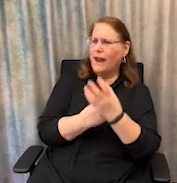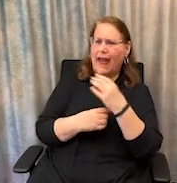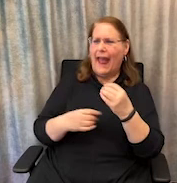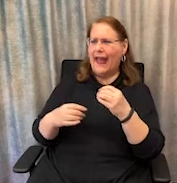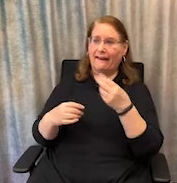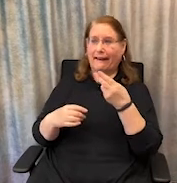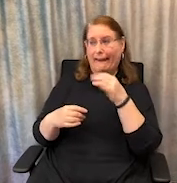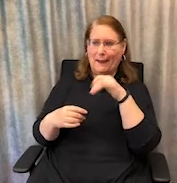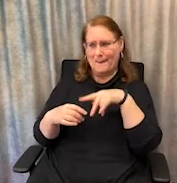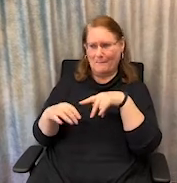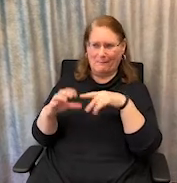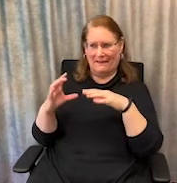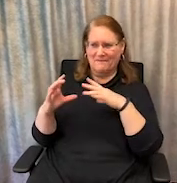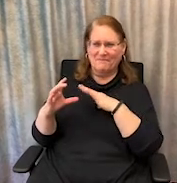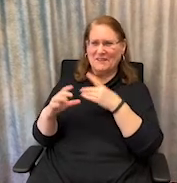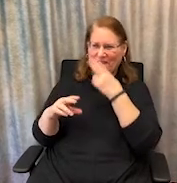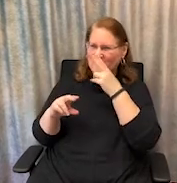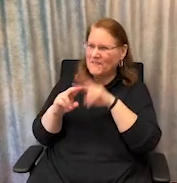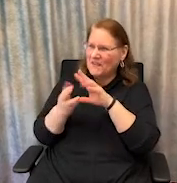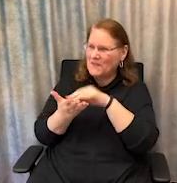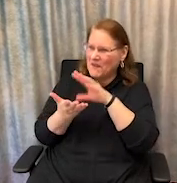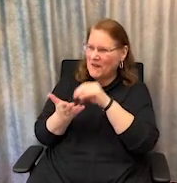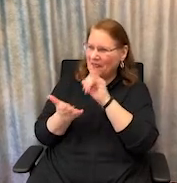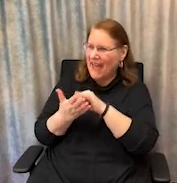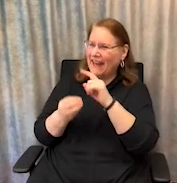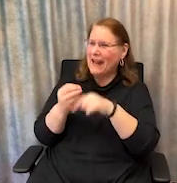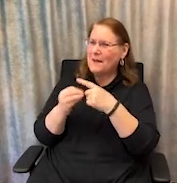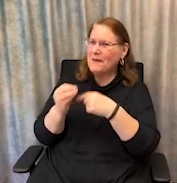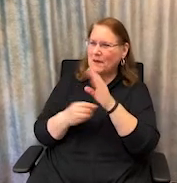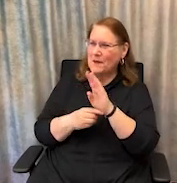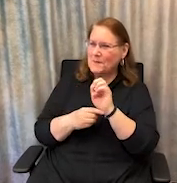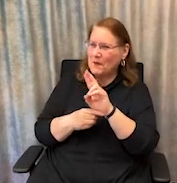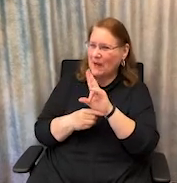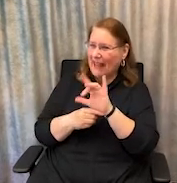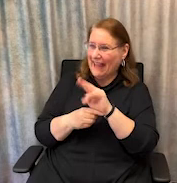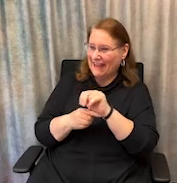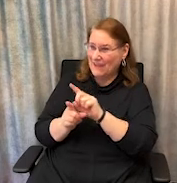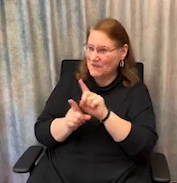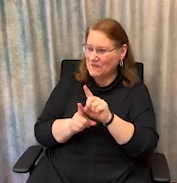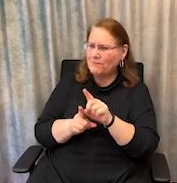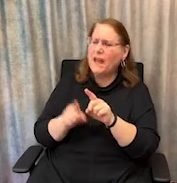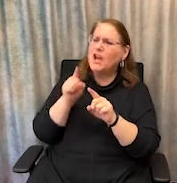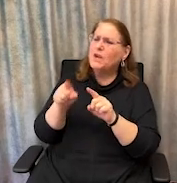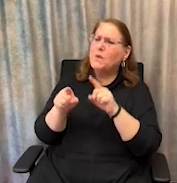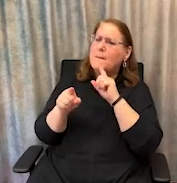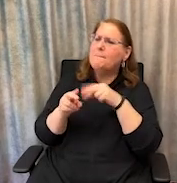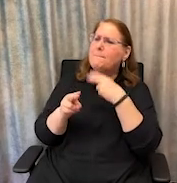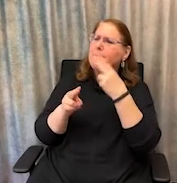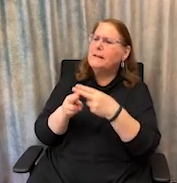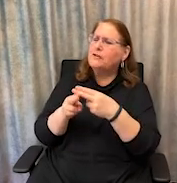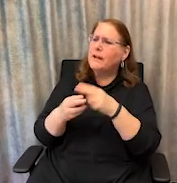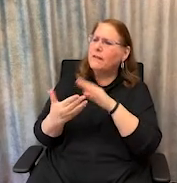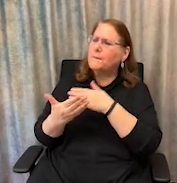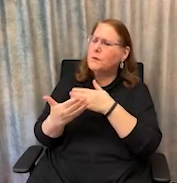multicultural and hip in a way. So it was fun to learn that about Berlin too. You mentioned the